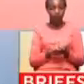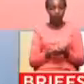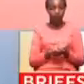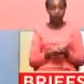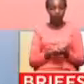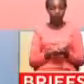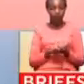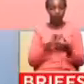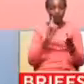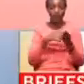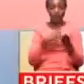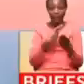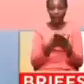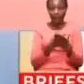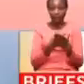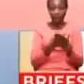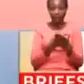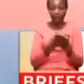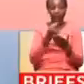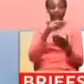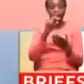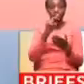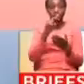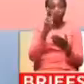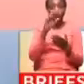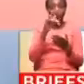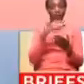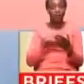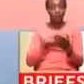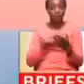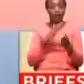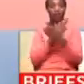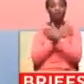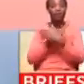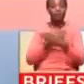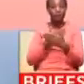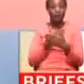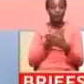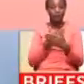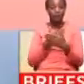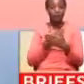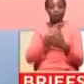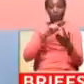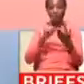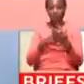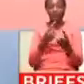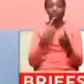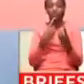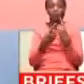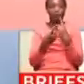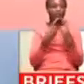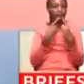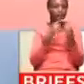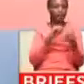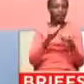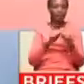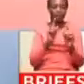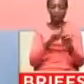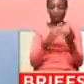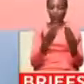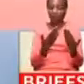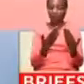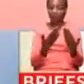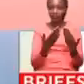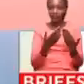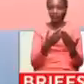Tommy, you know, reached out to me through Facebook, and we just started, you know, going back and forth and talking about things concerning